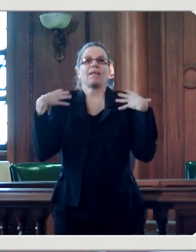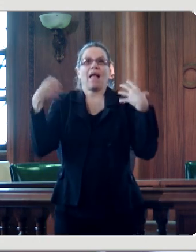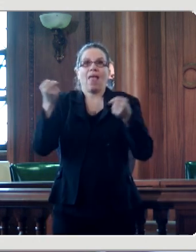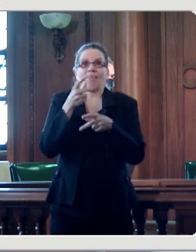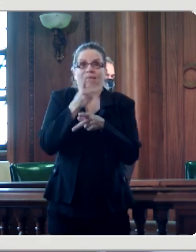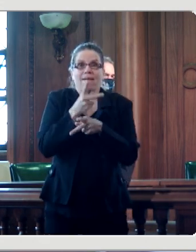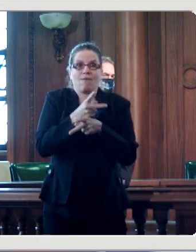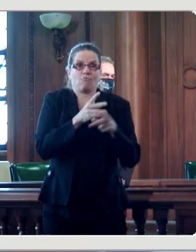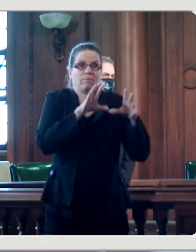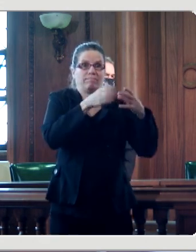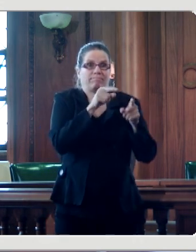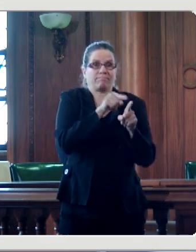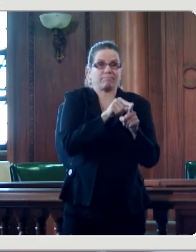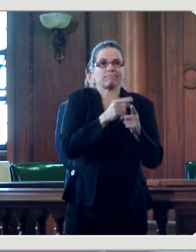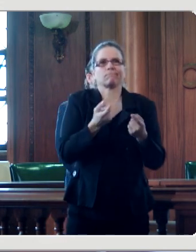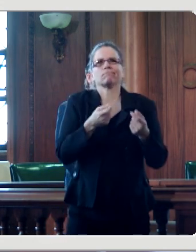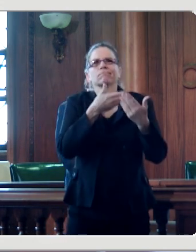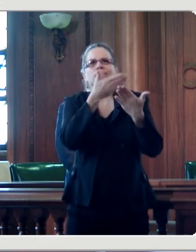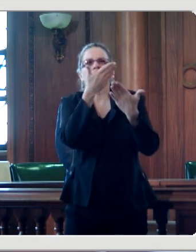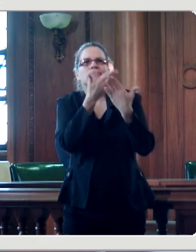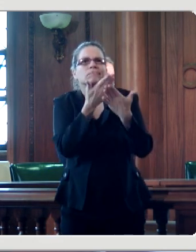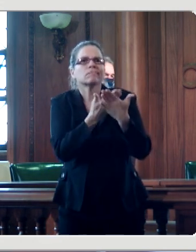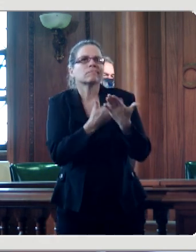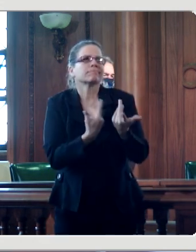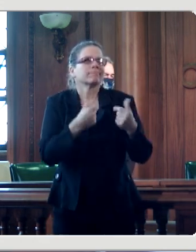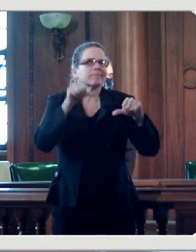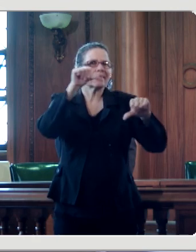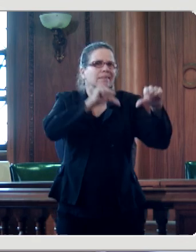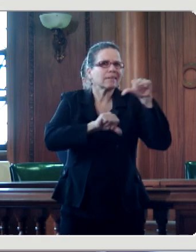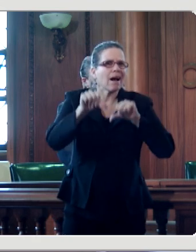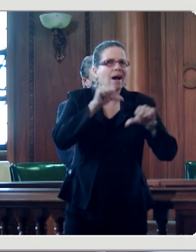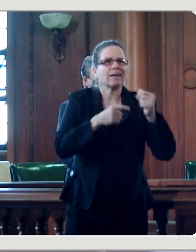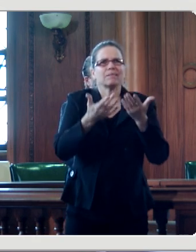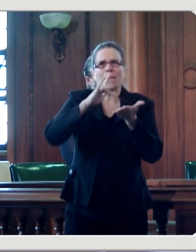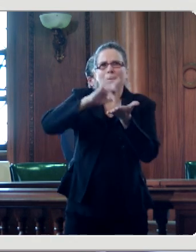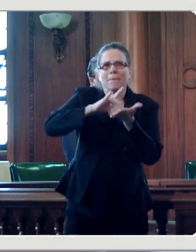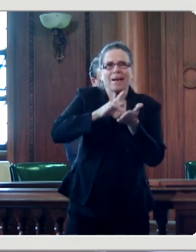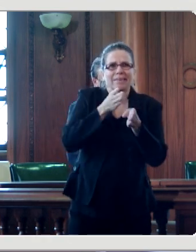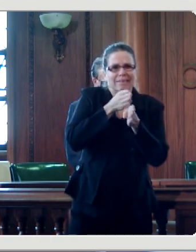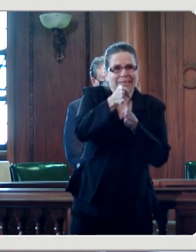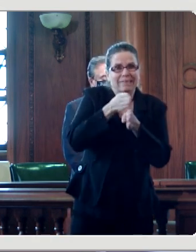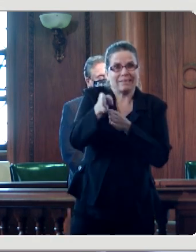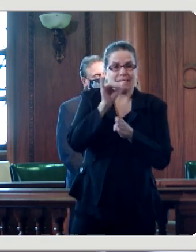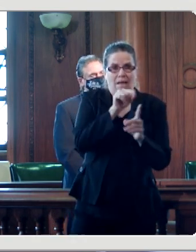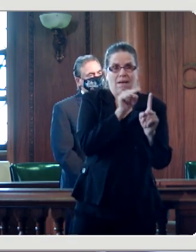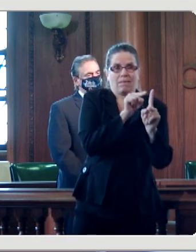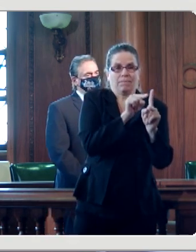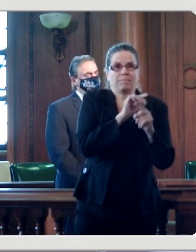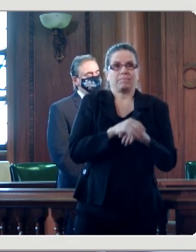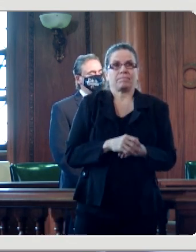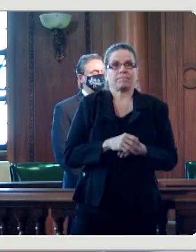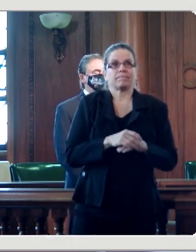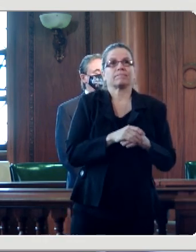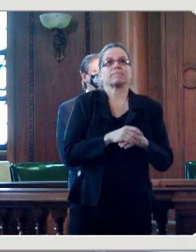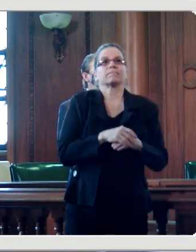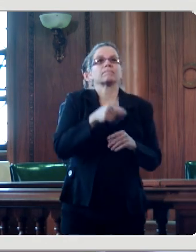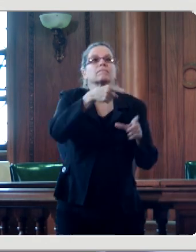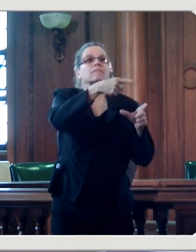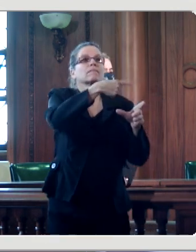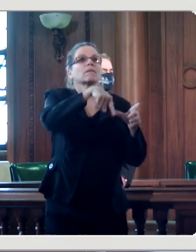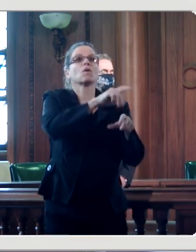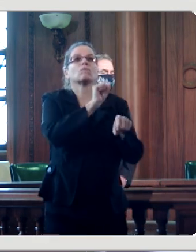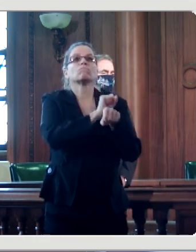scientific facts. Again, I want to be clear, our job is to recommend. Our job is not